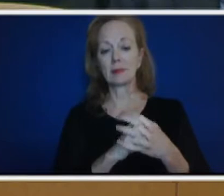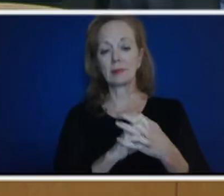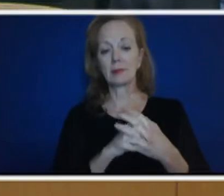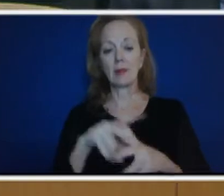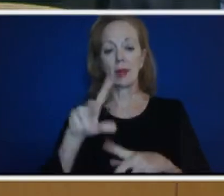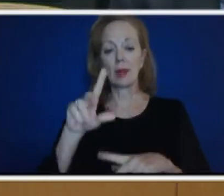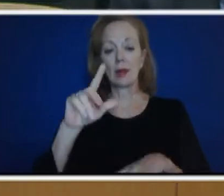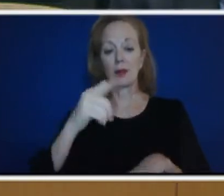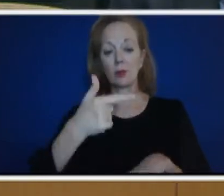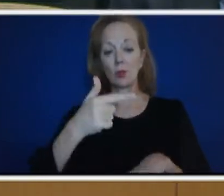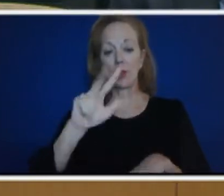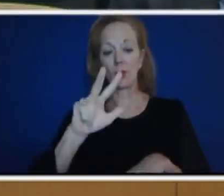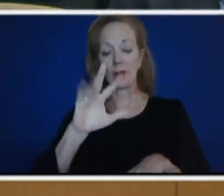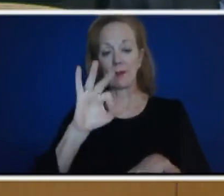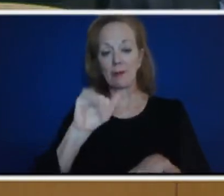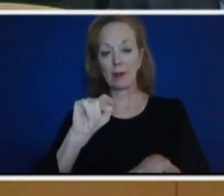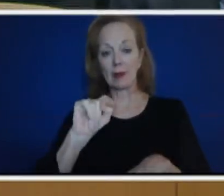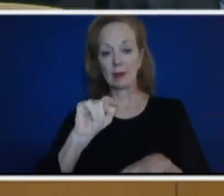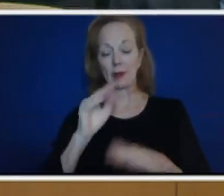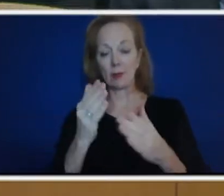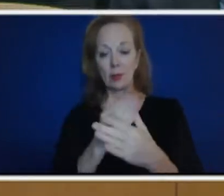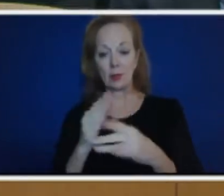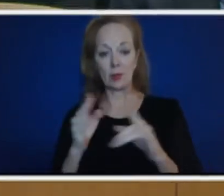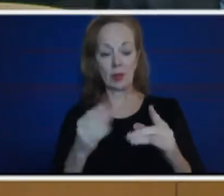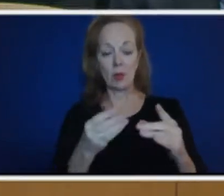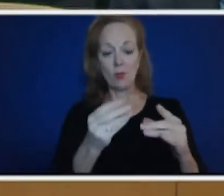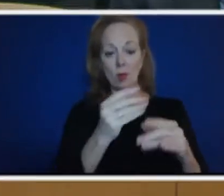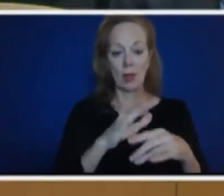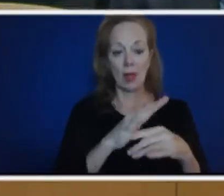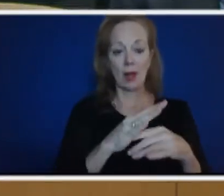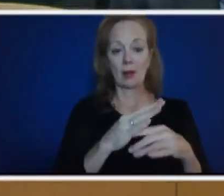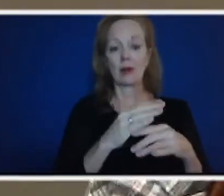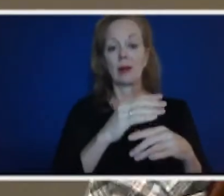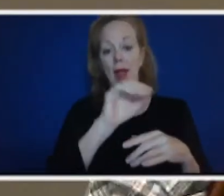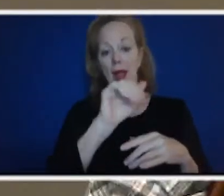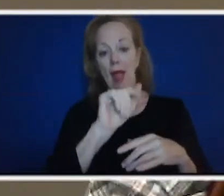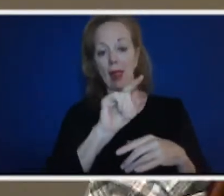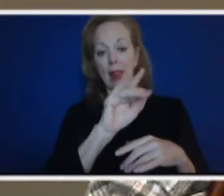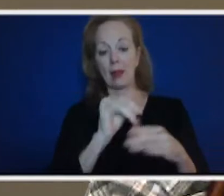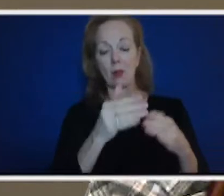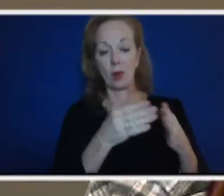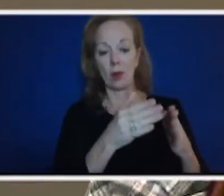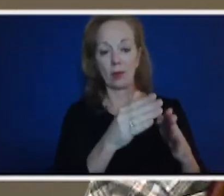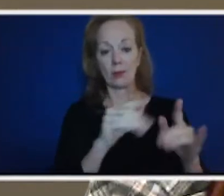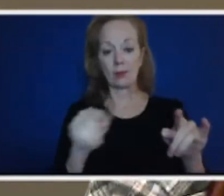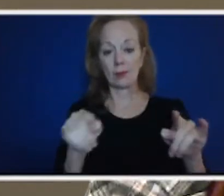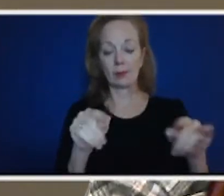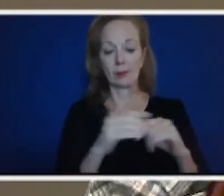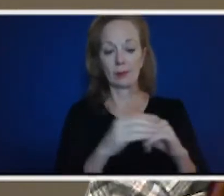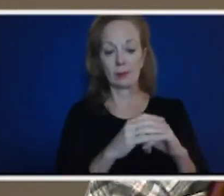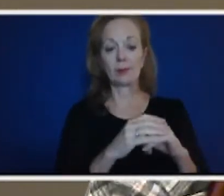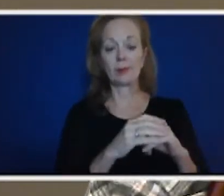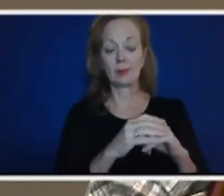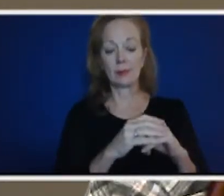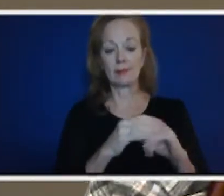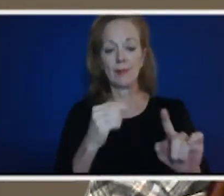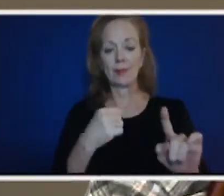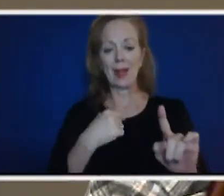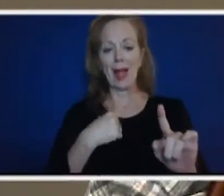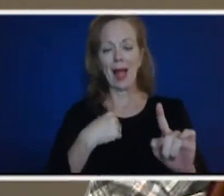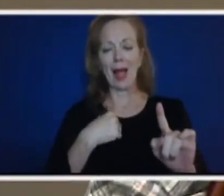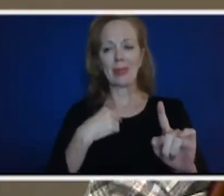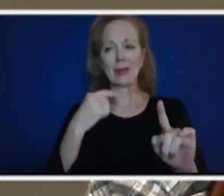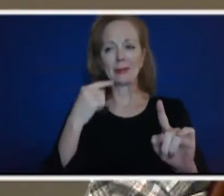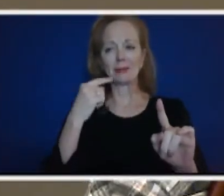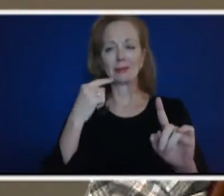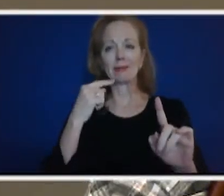23 feet between the property line and the alleyway. No. Well, I think to put that in